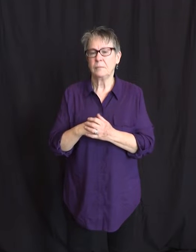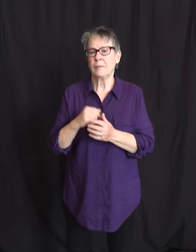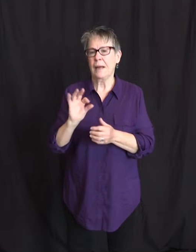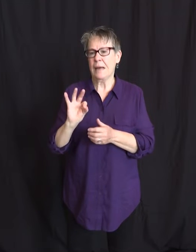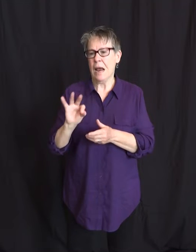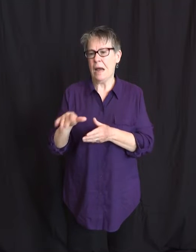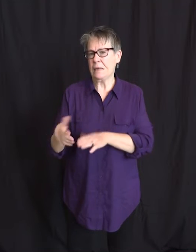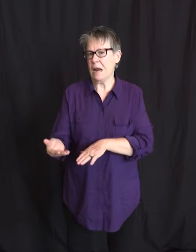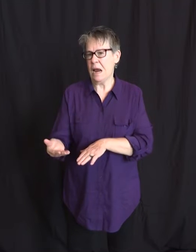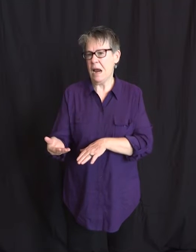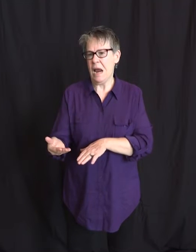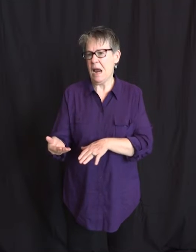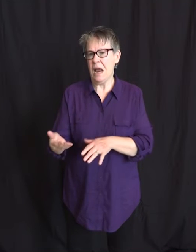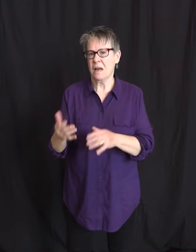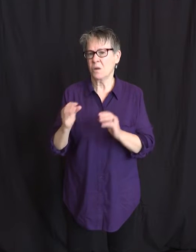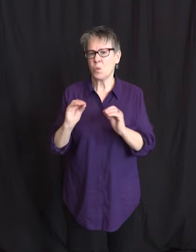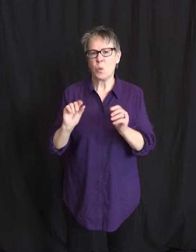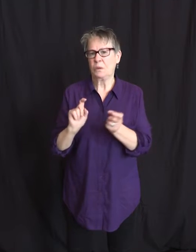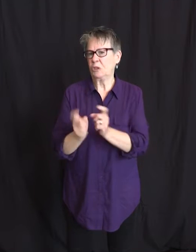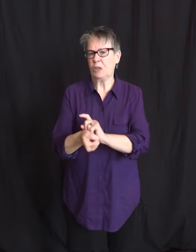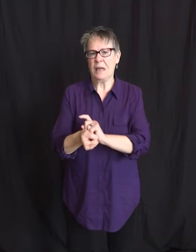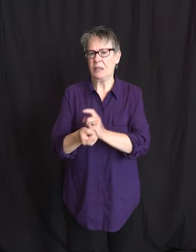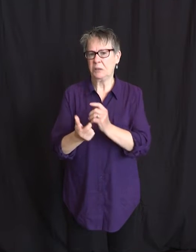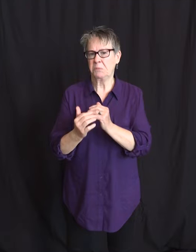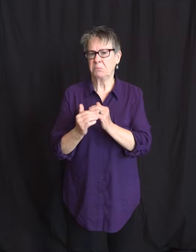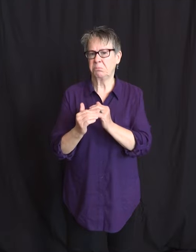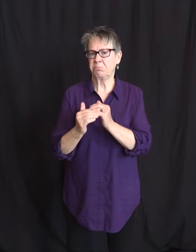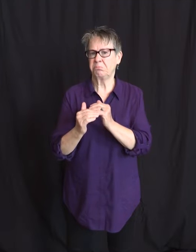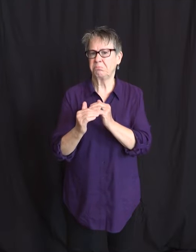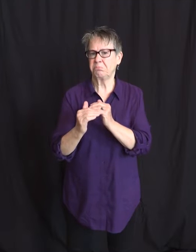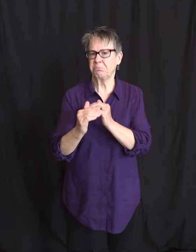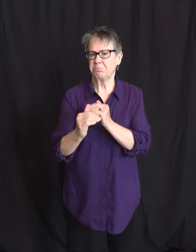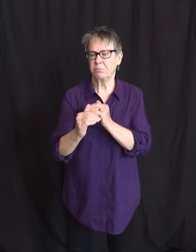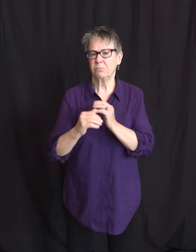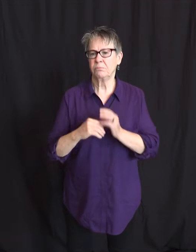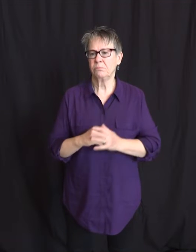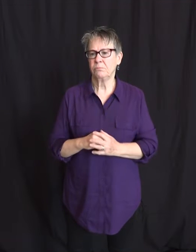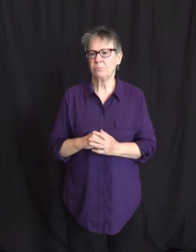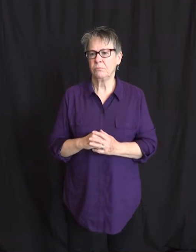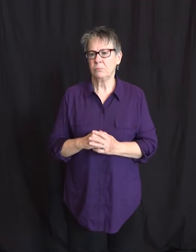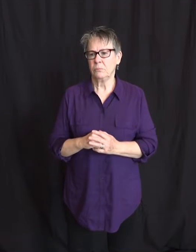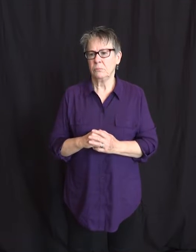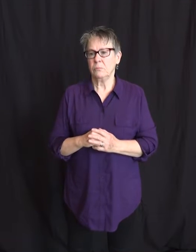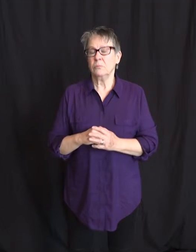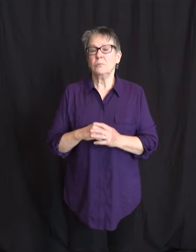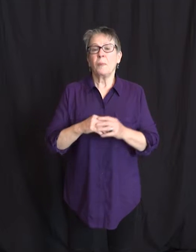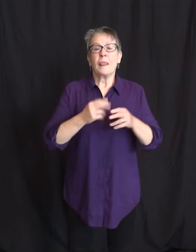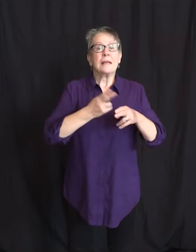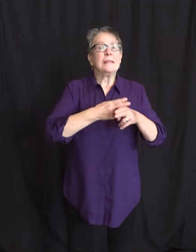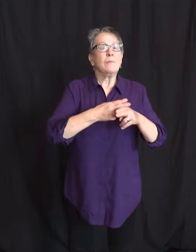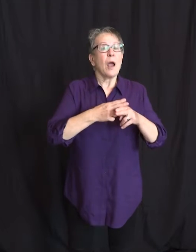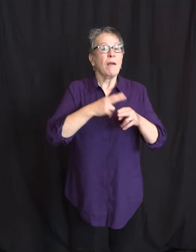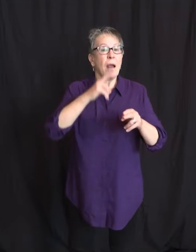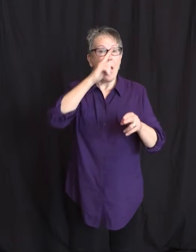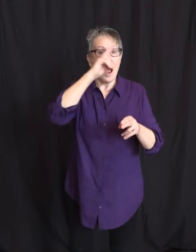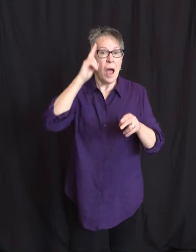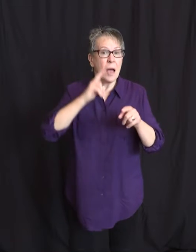stayed steady for the last number of days. Our field medical stations have treated a total